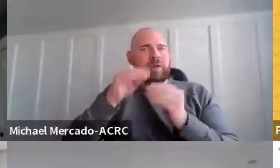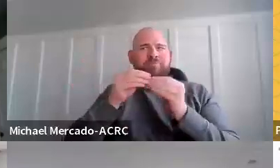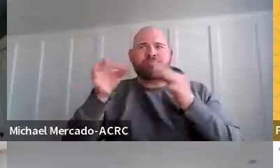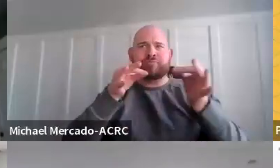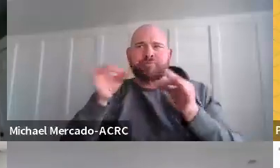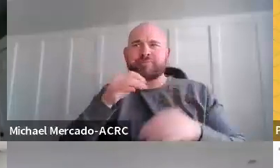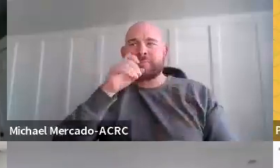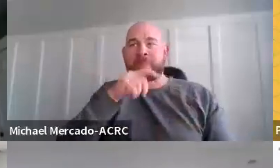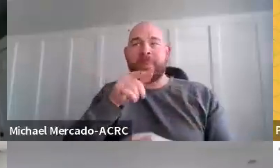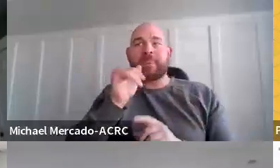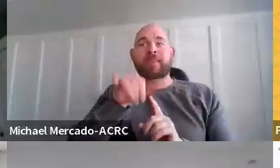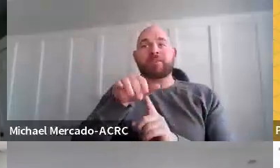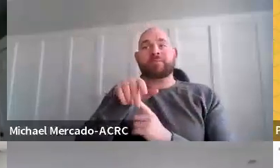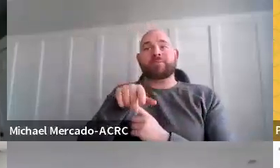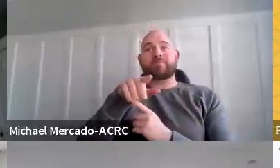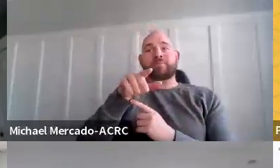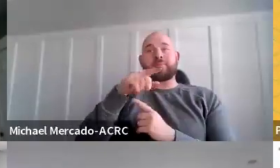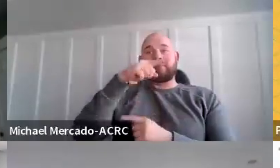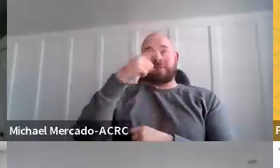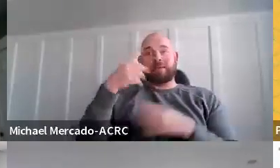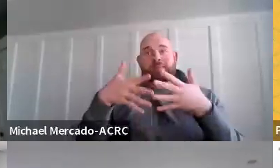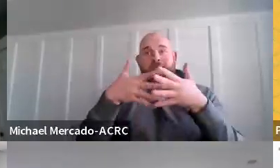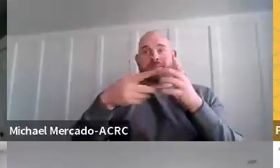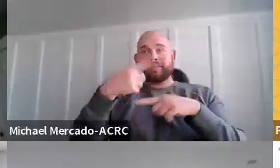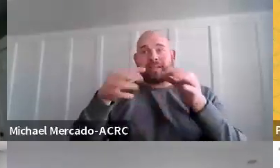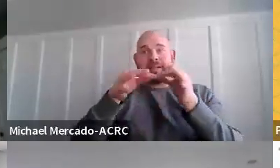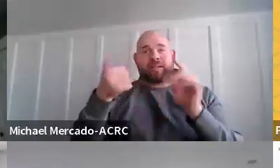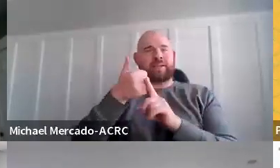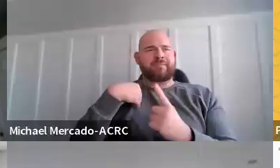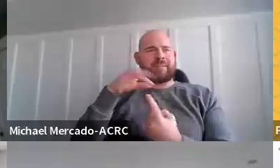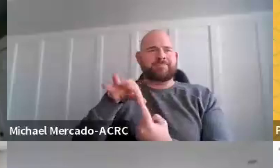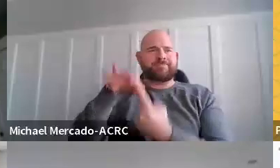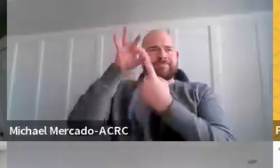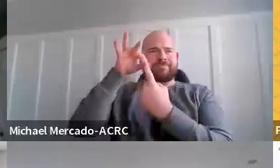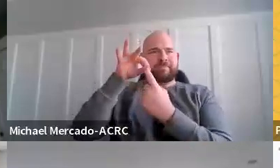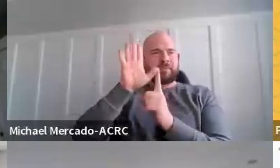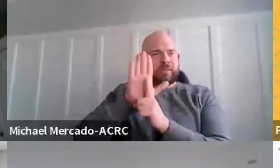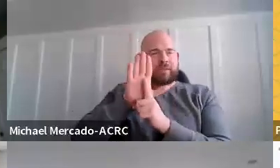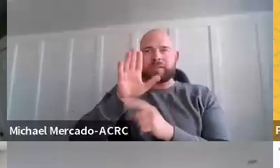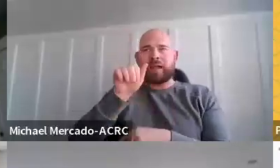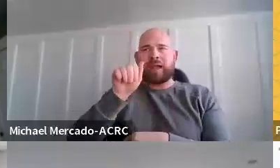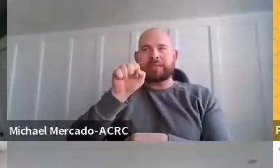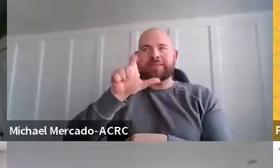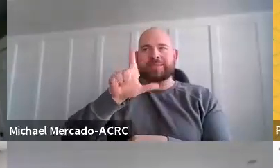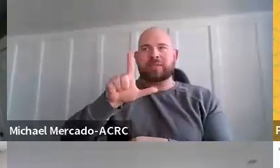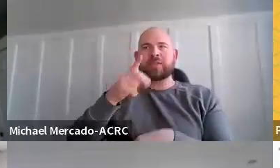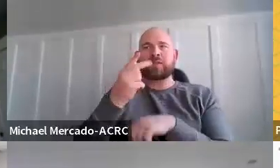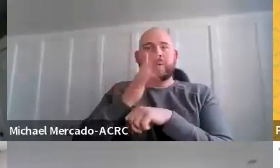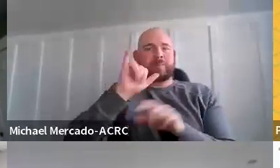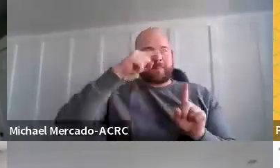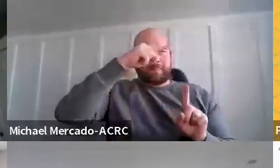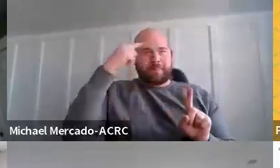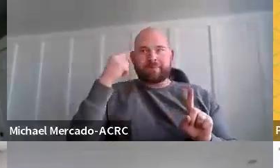Language. They have their own language and their own culture completely. So Black American Sign Language